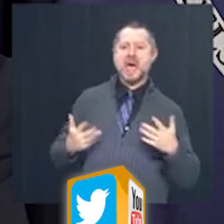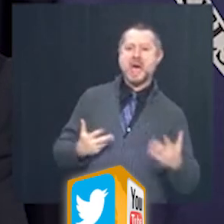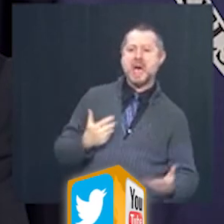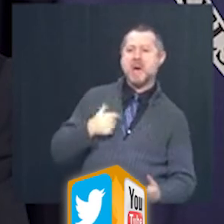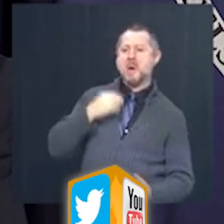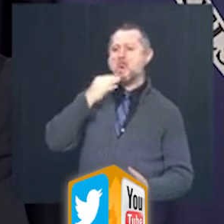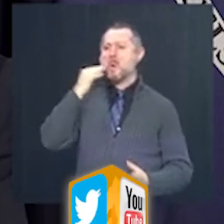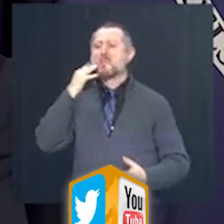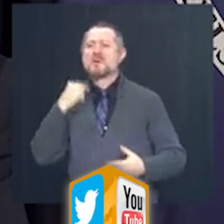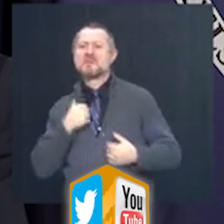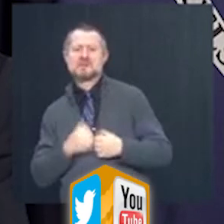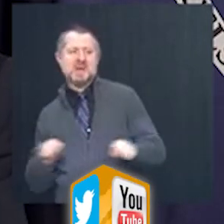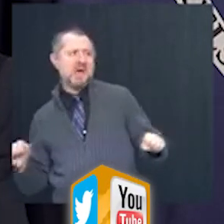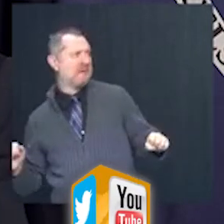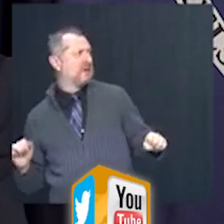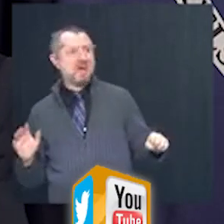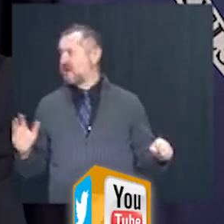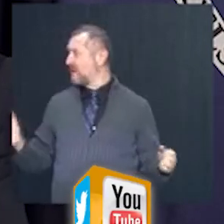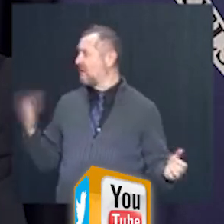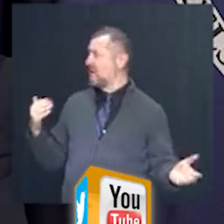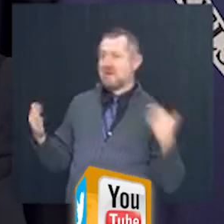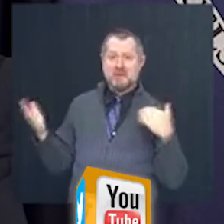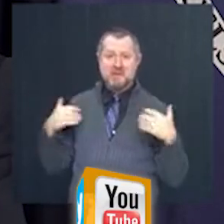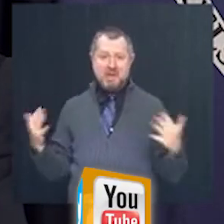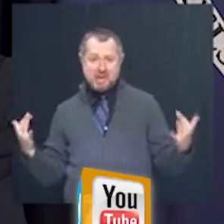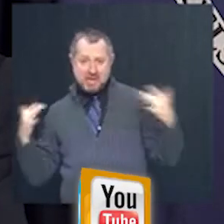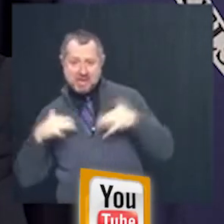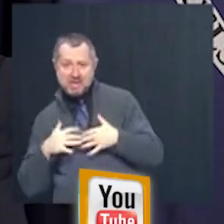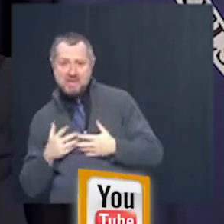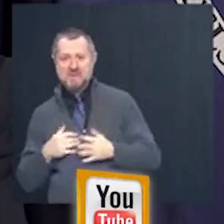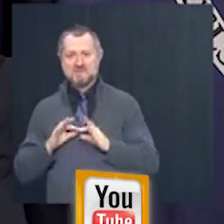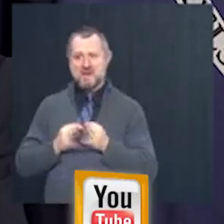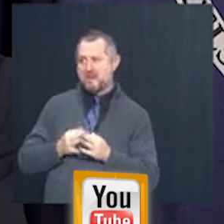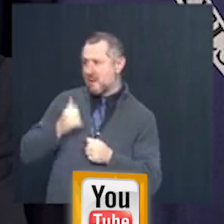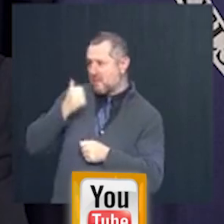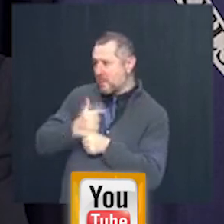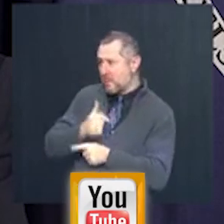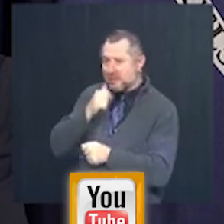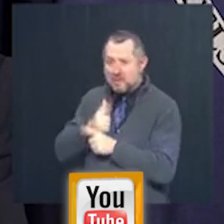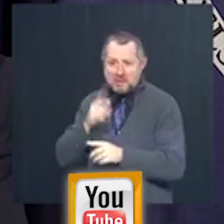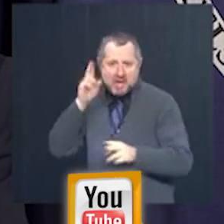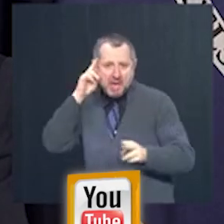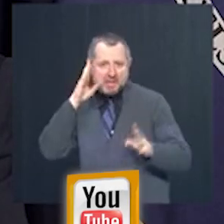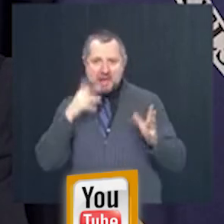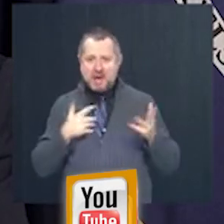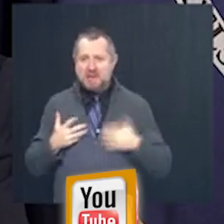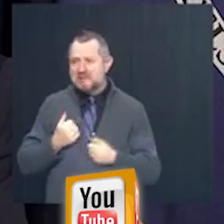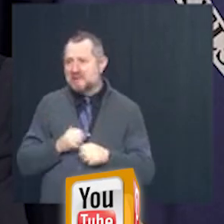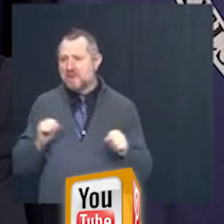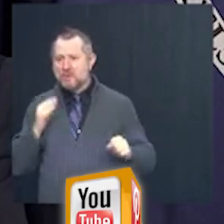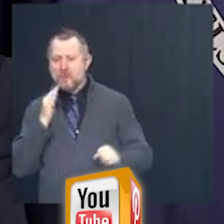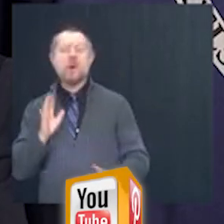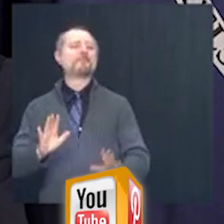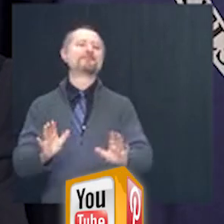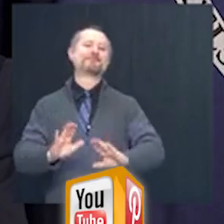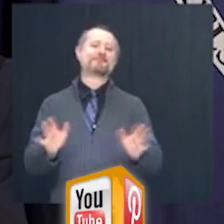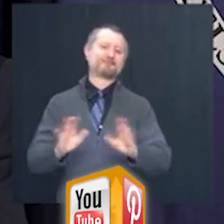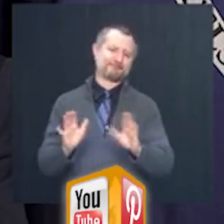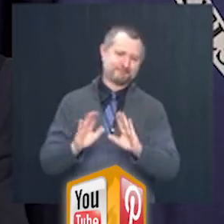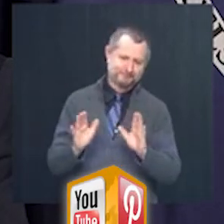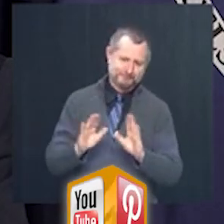my home is safe. I'm with my family and my family is safe. 50% of the